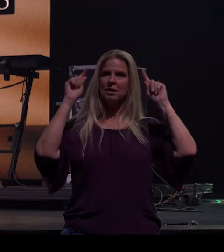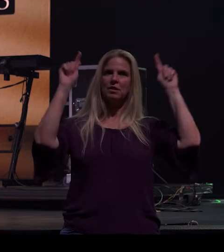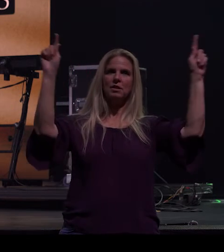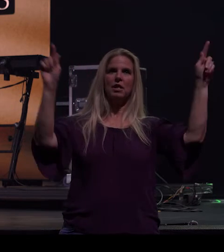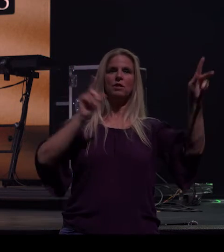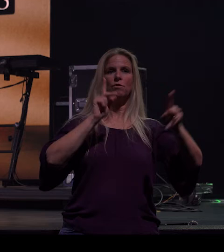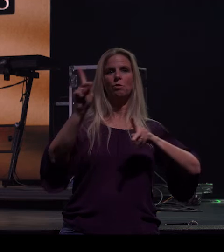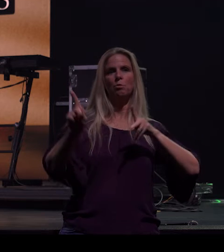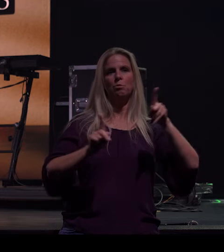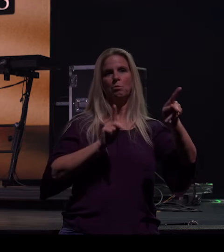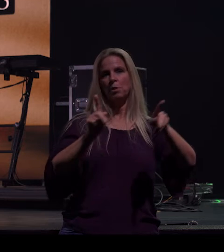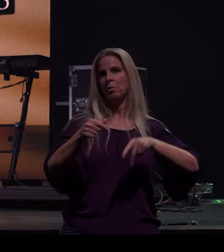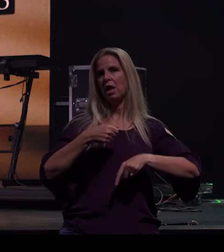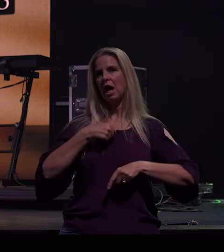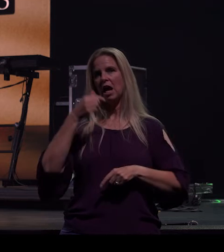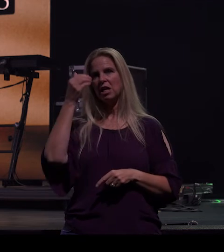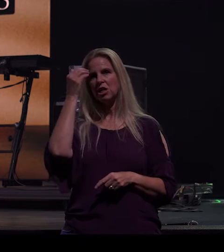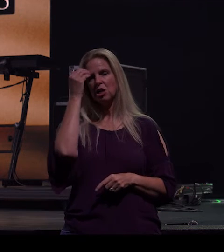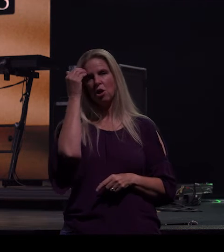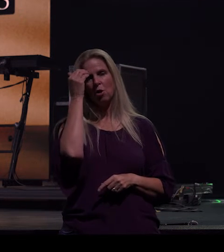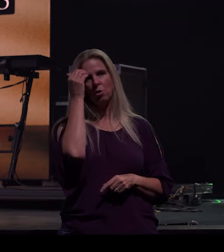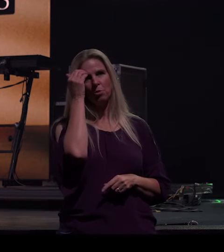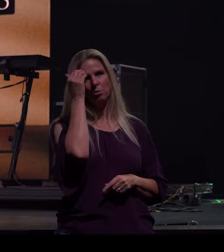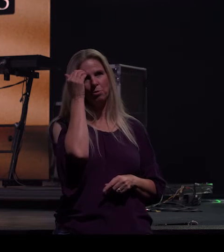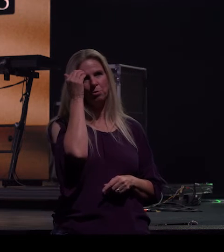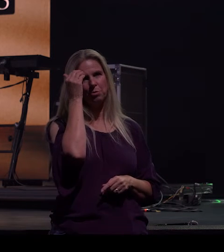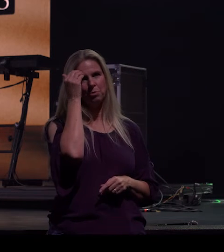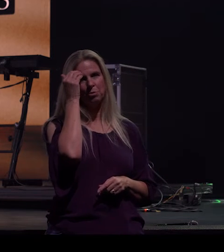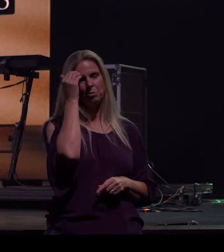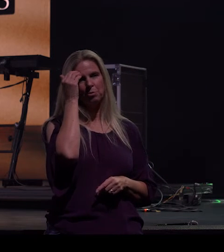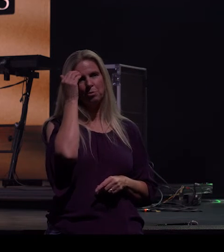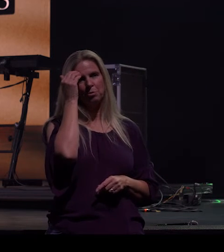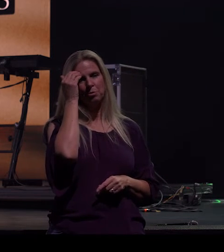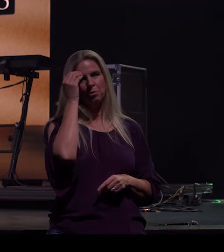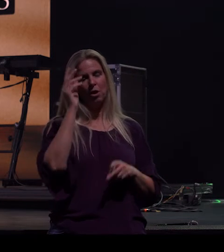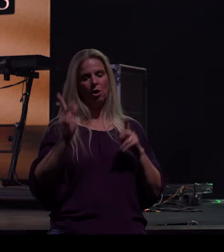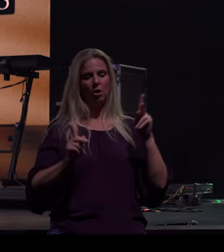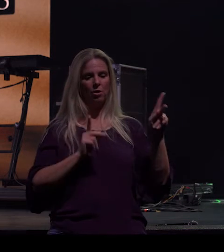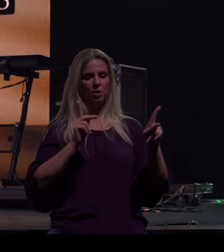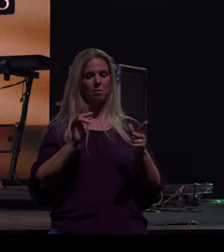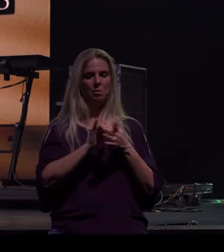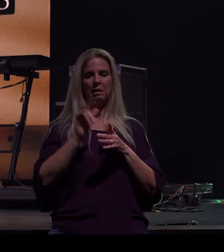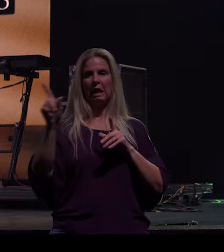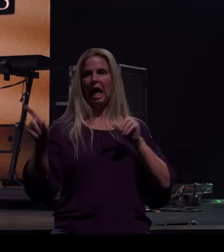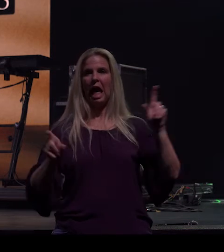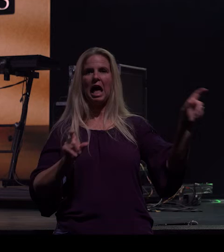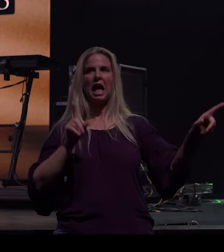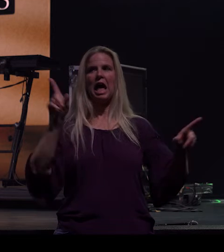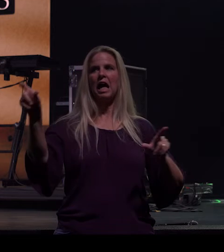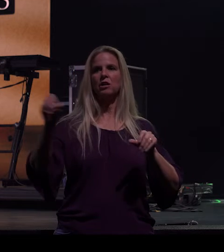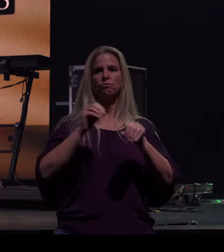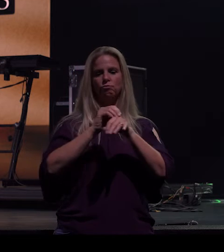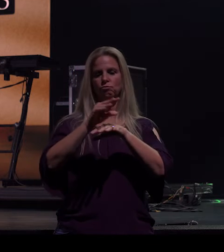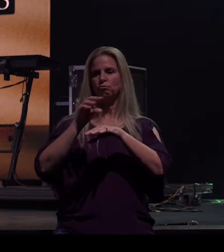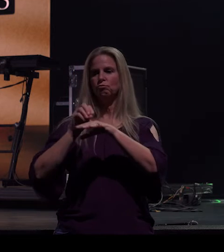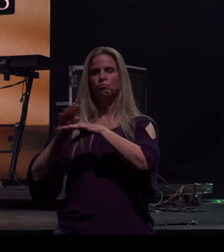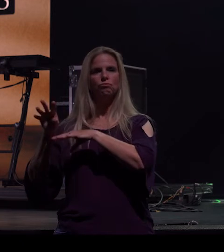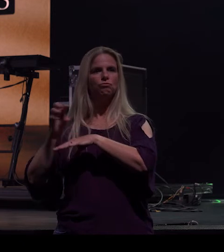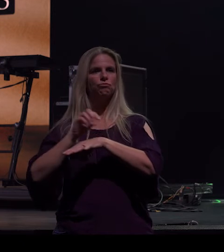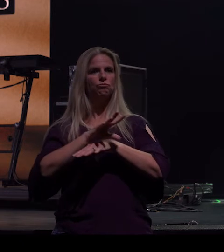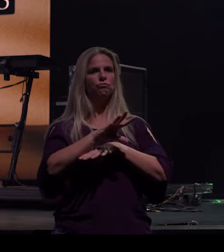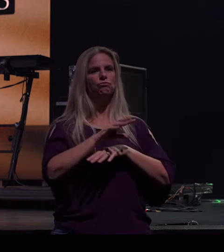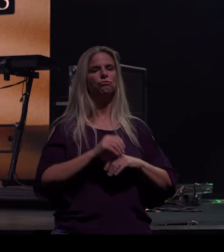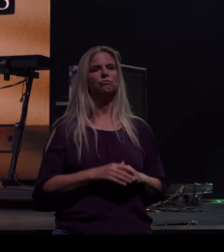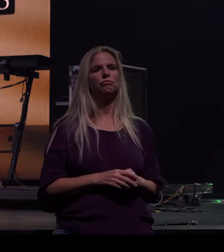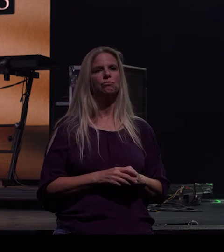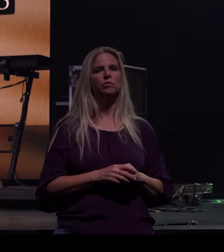people I know are the people that ask for advice the most. The people I